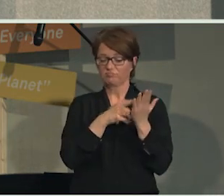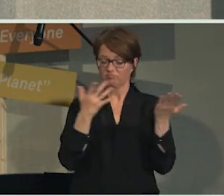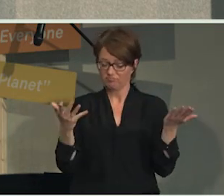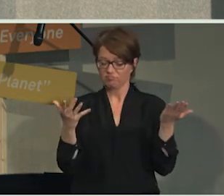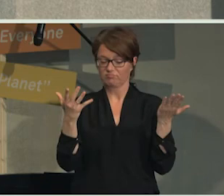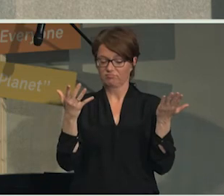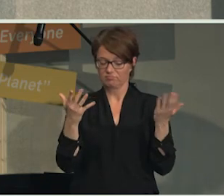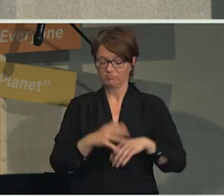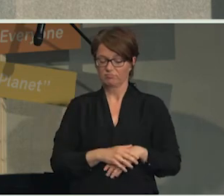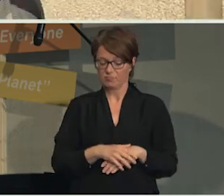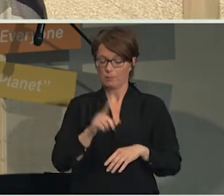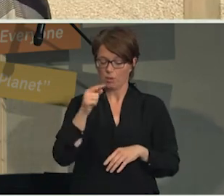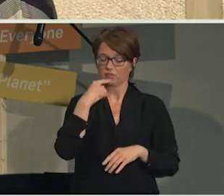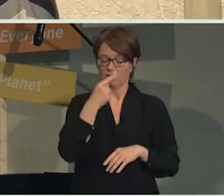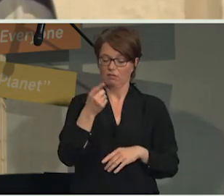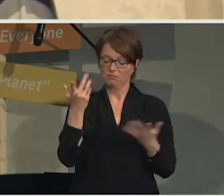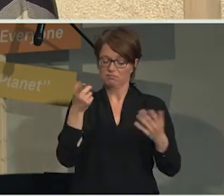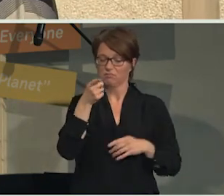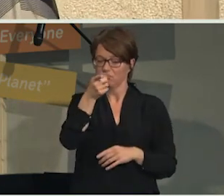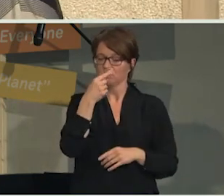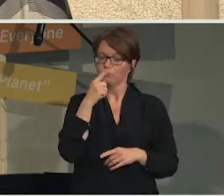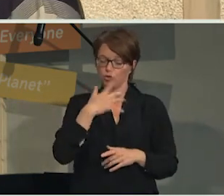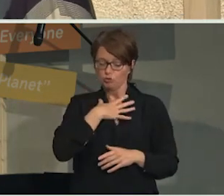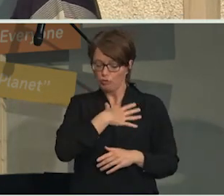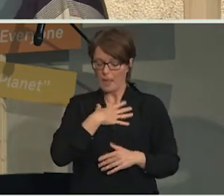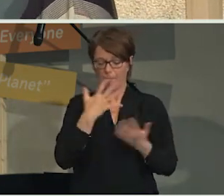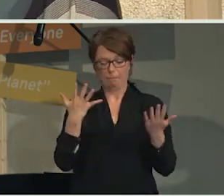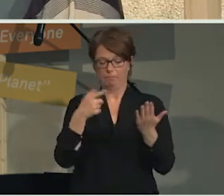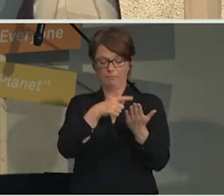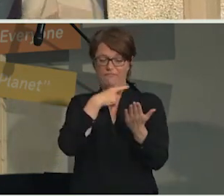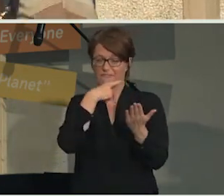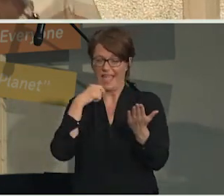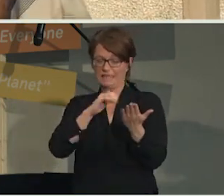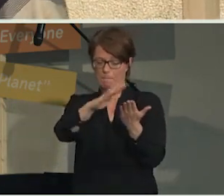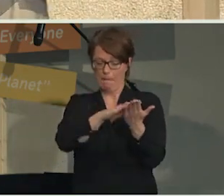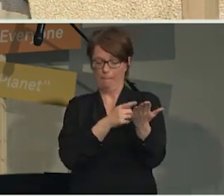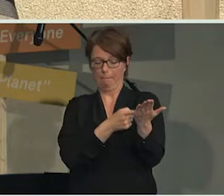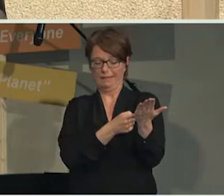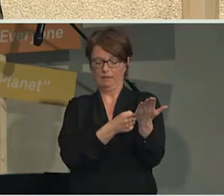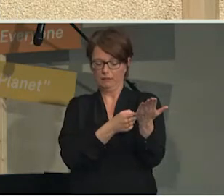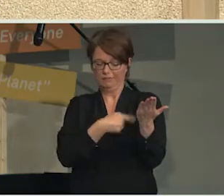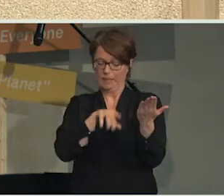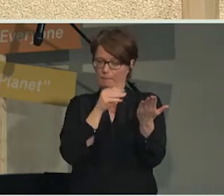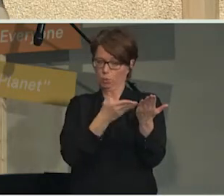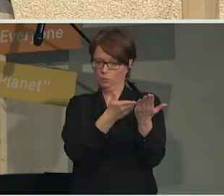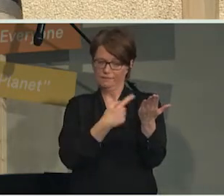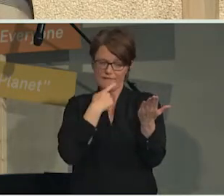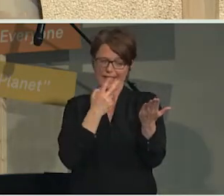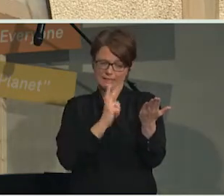Because that black spot, our mere presence, is so loud, but you don't hear us.